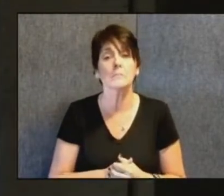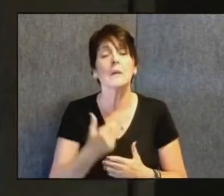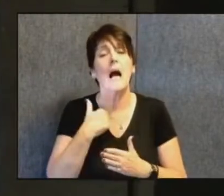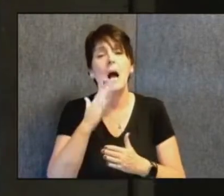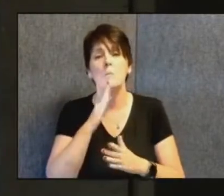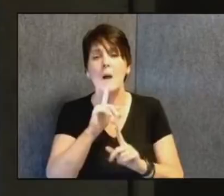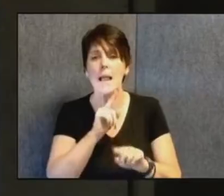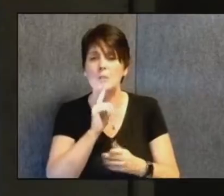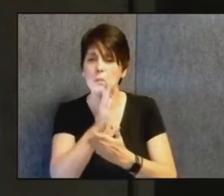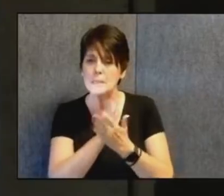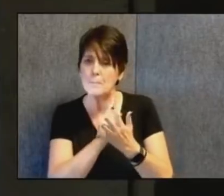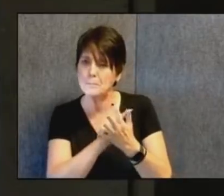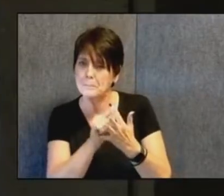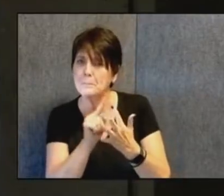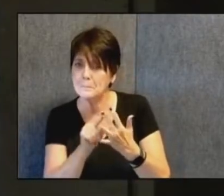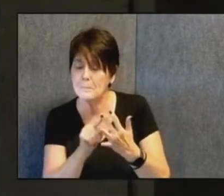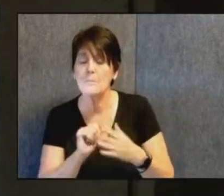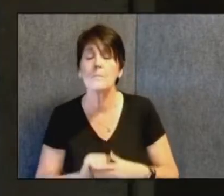couple of them real quick, and they